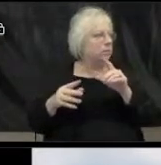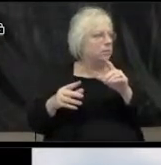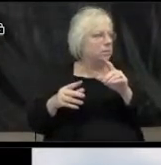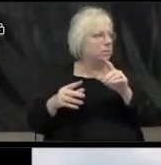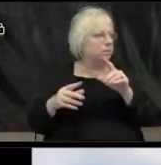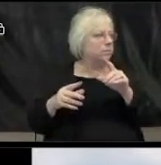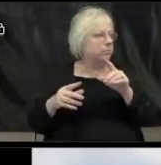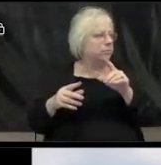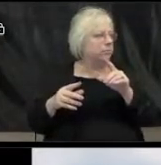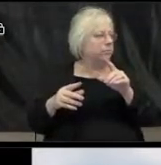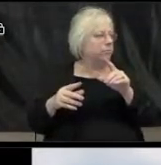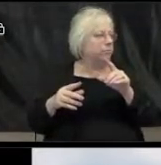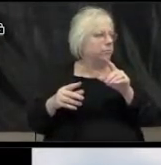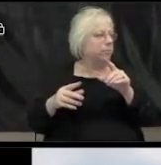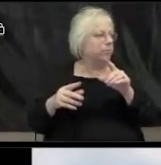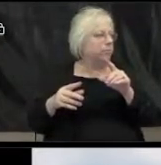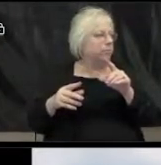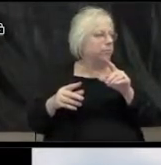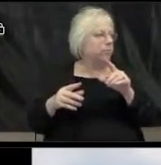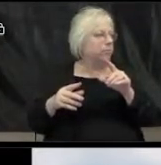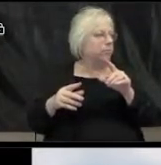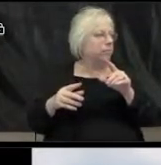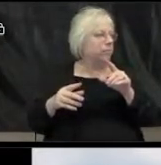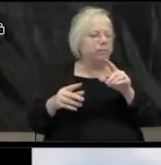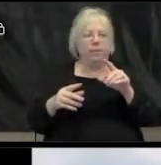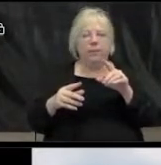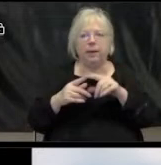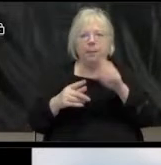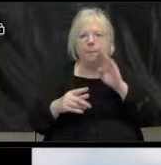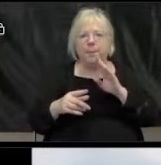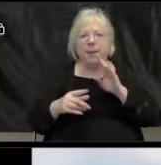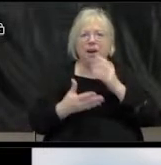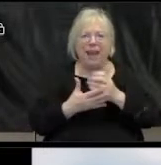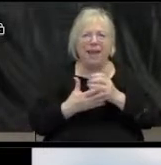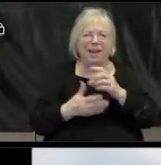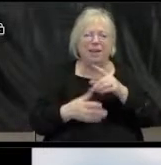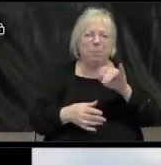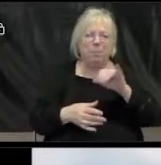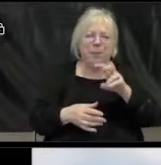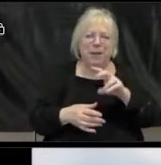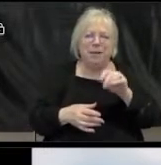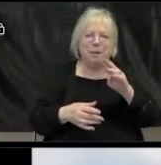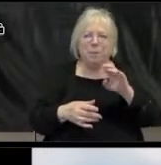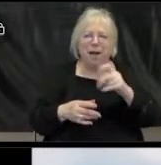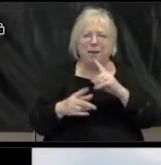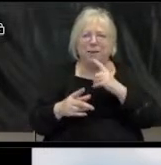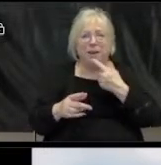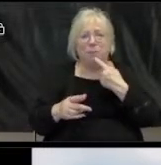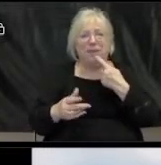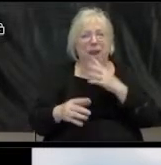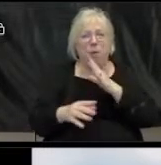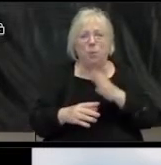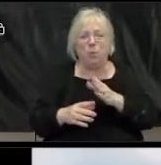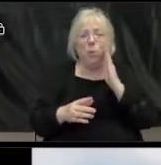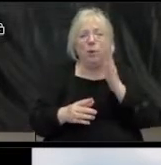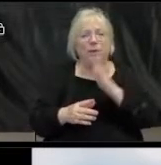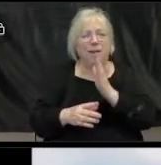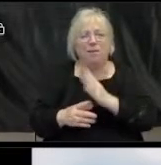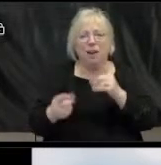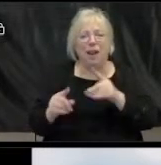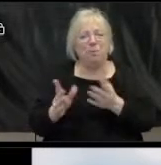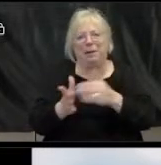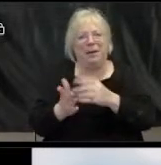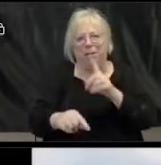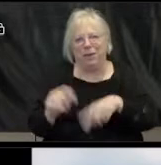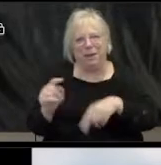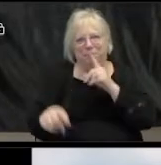pizza boxes, we can't necessarily speak that that'll never happen again, but there will be security in place, security cameras in place to help maintain